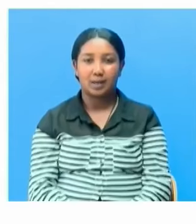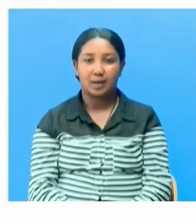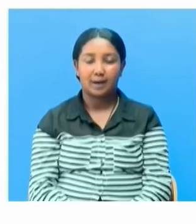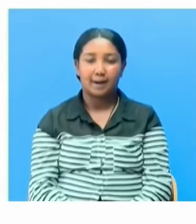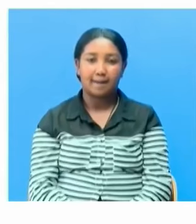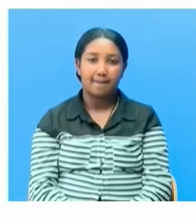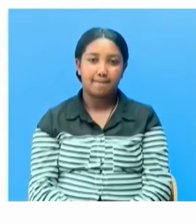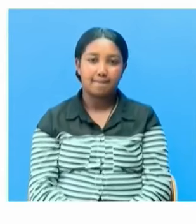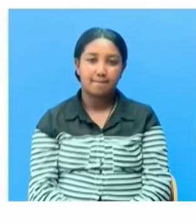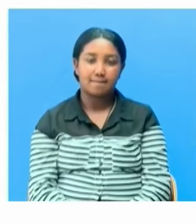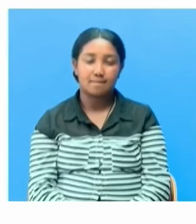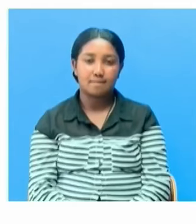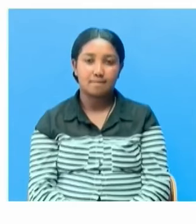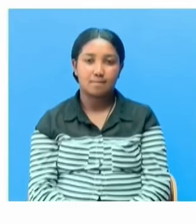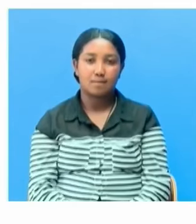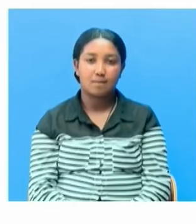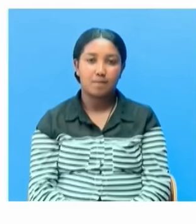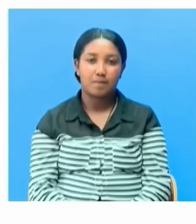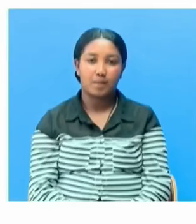say,